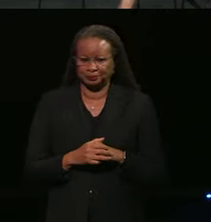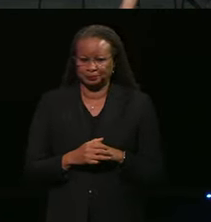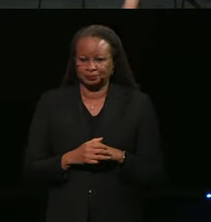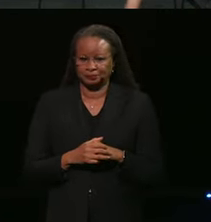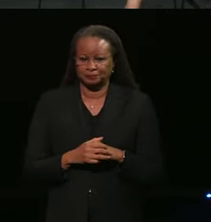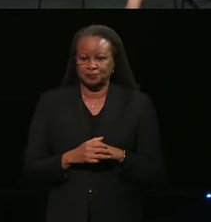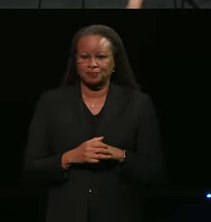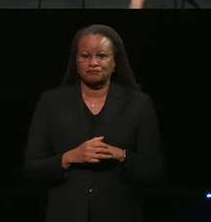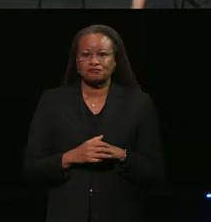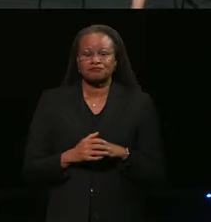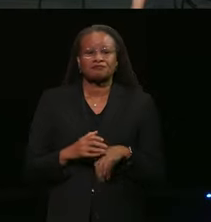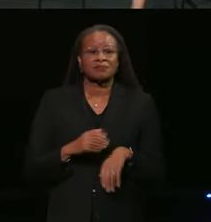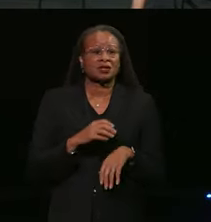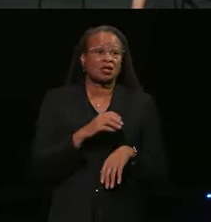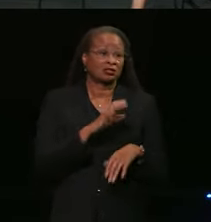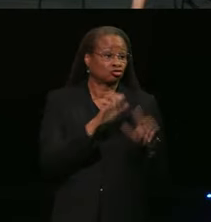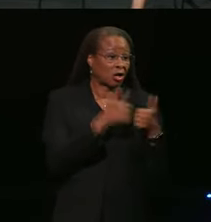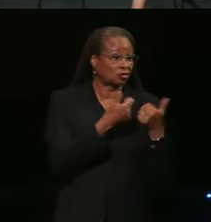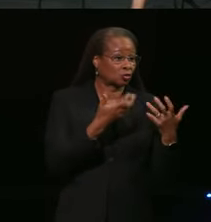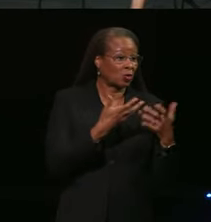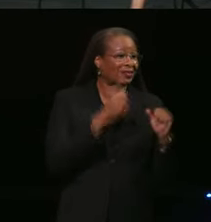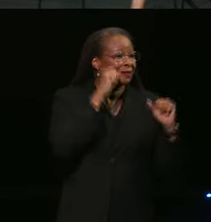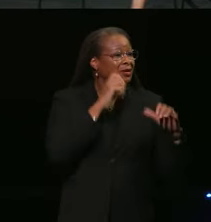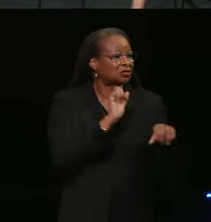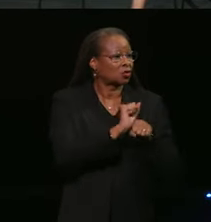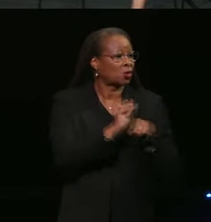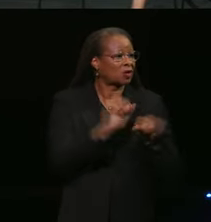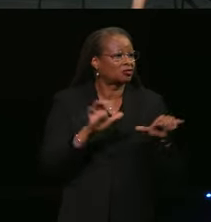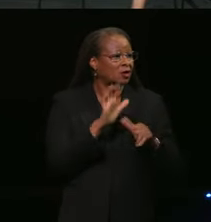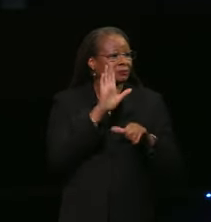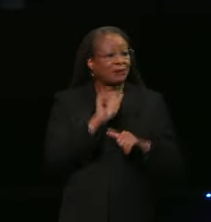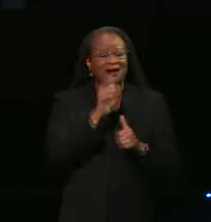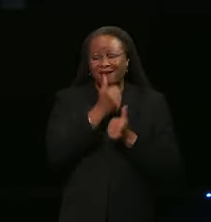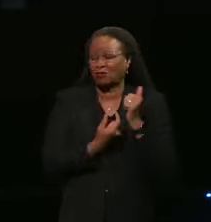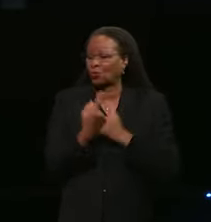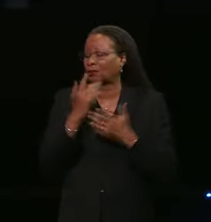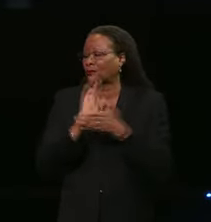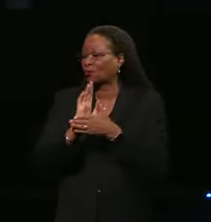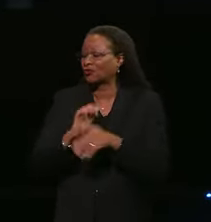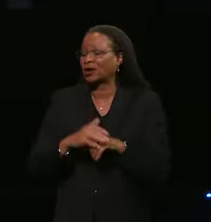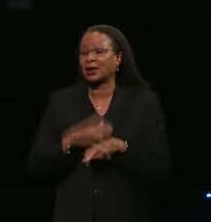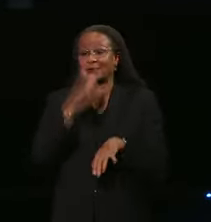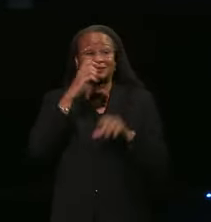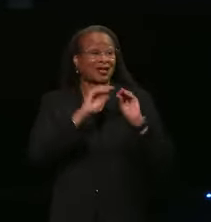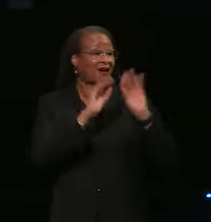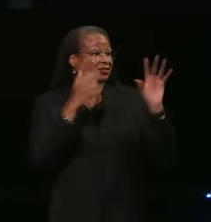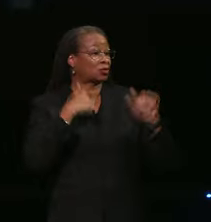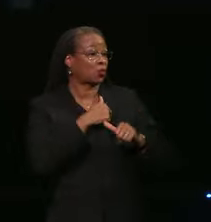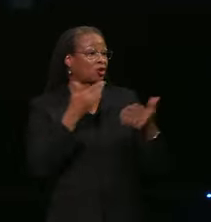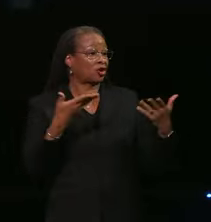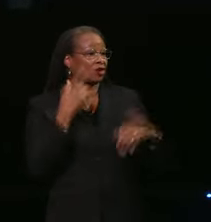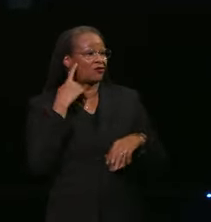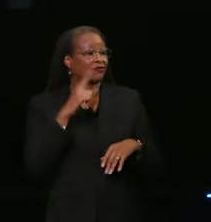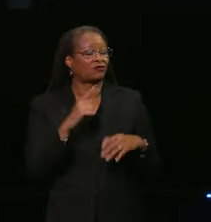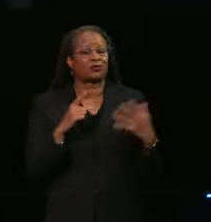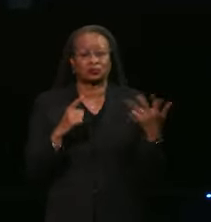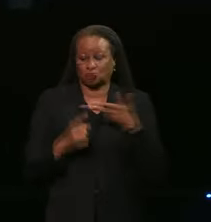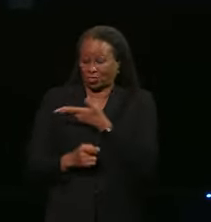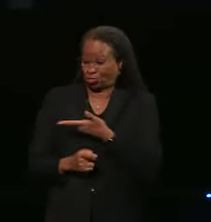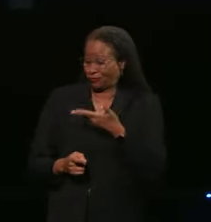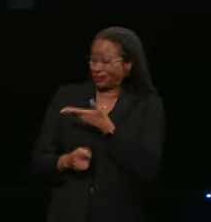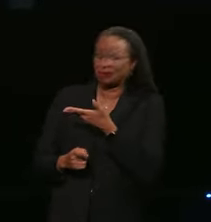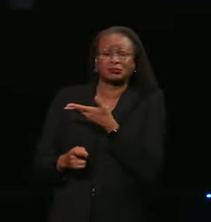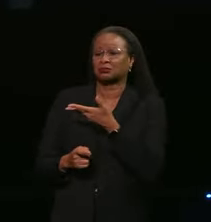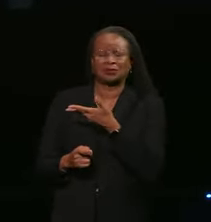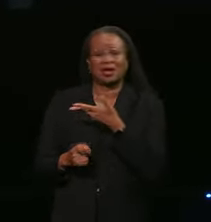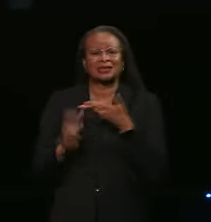the amazing work that was done by everybody in the movie, because obviously we are here three people, but it's not three people